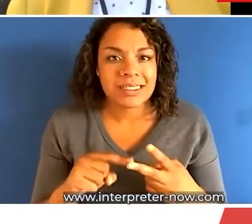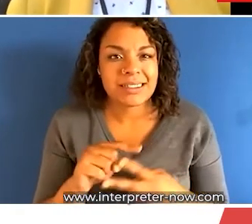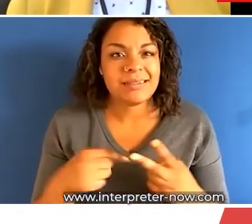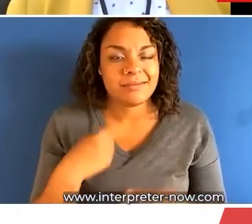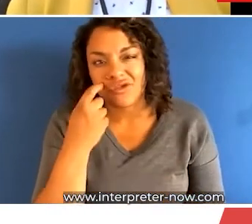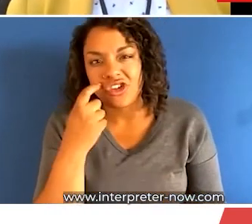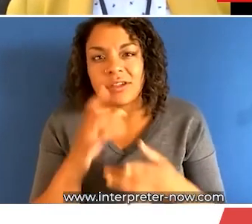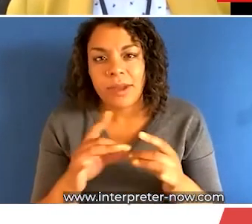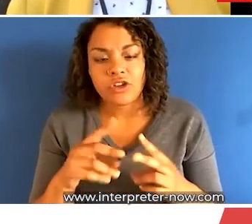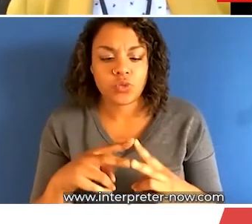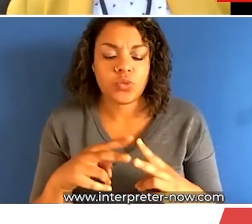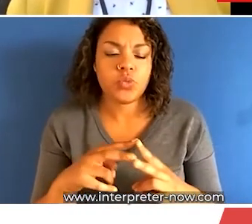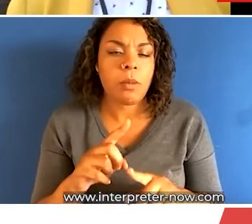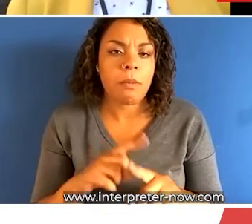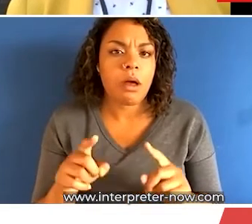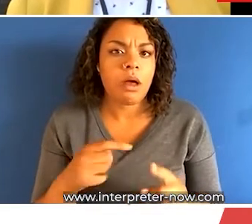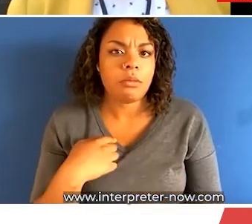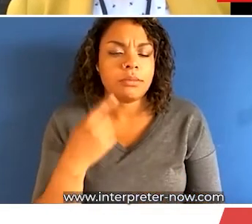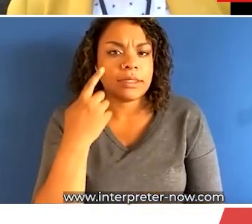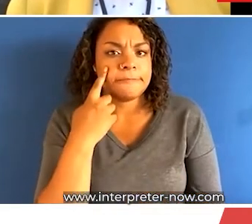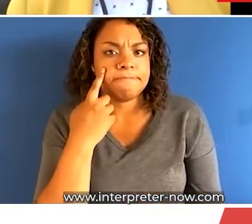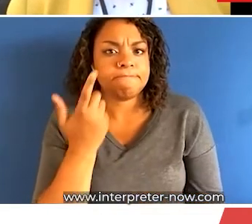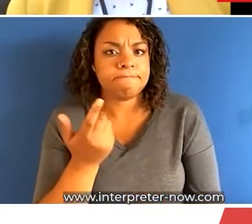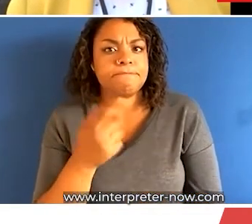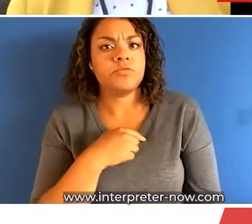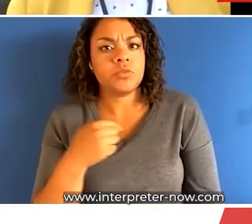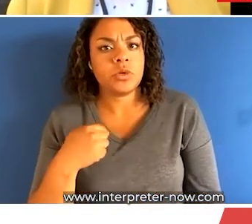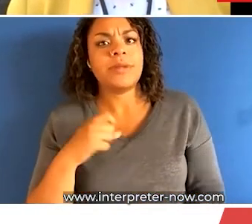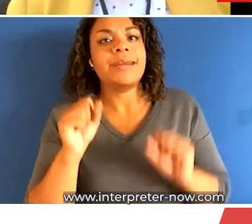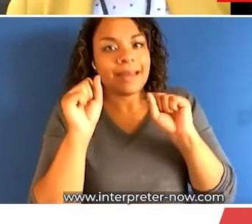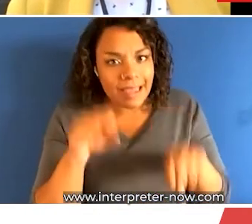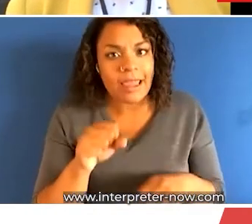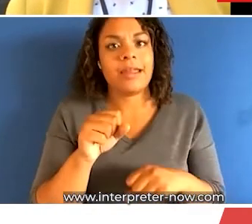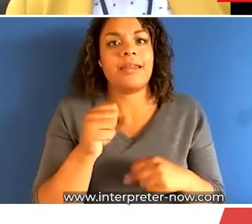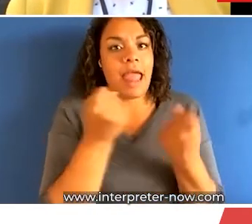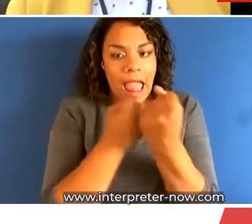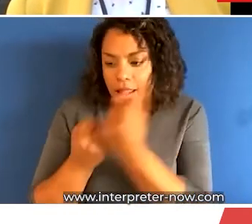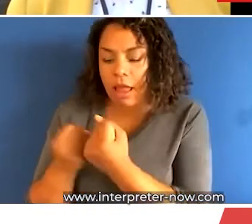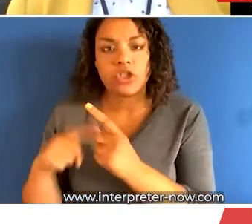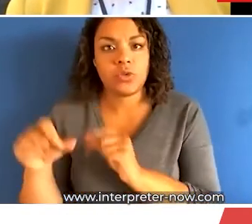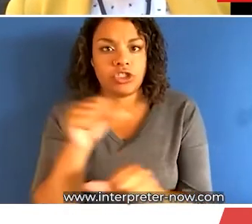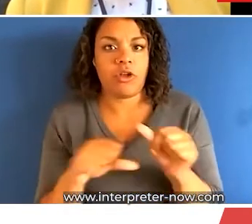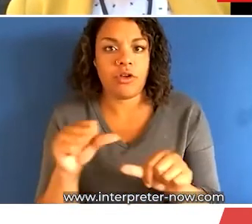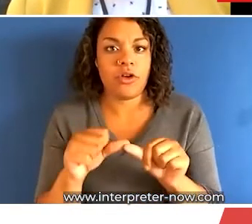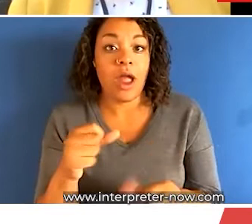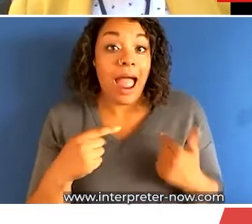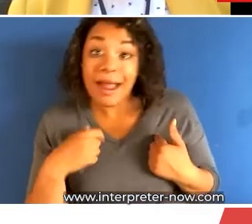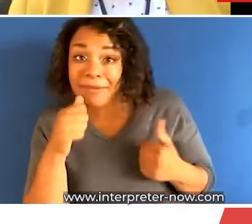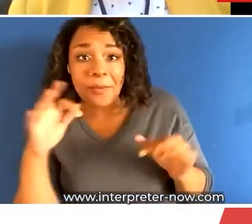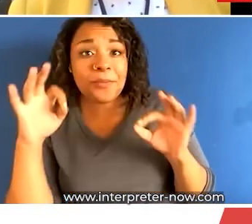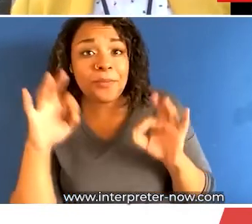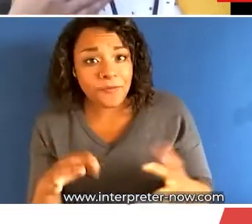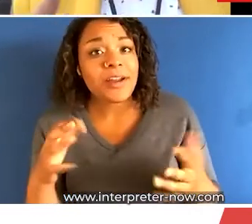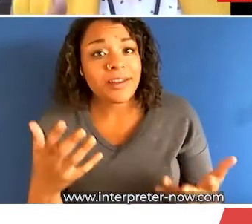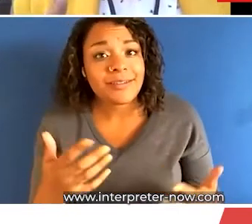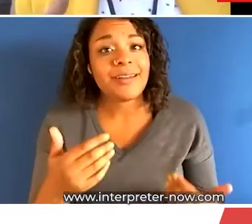but I really think that we can all be allies to one another. And I'm not perfect either. There's been